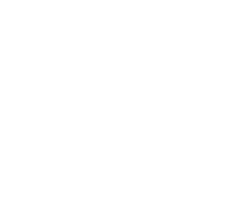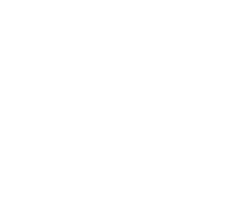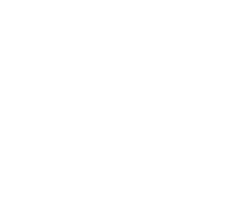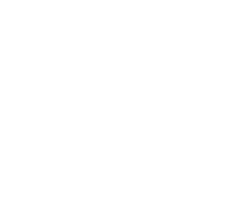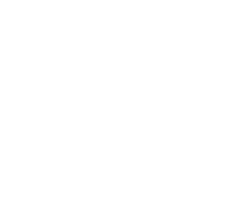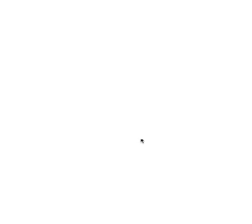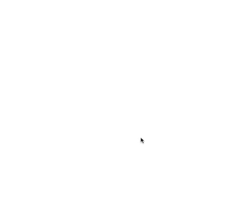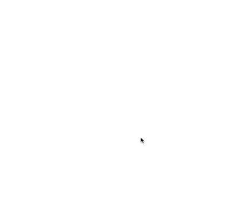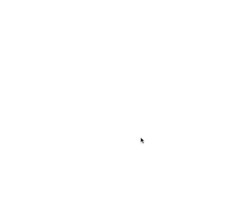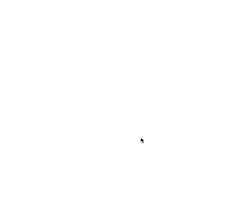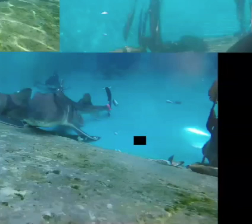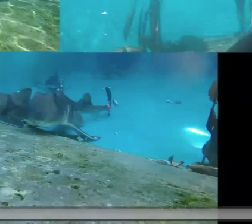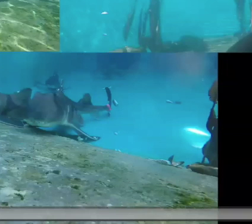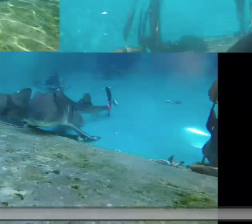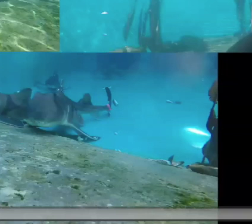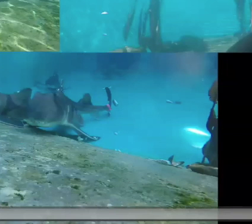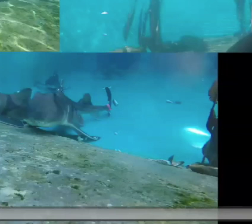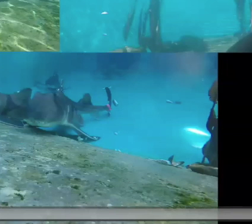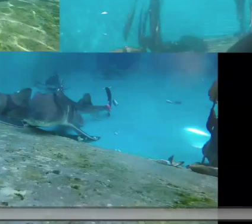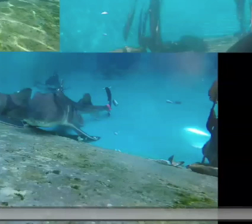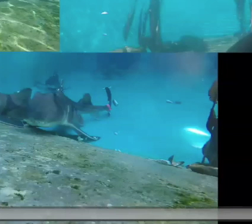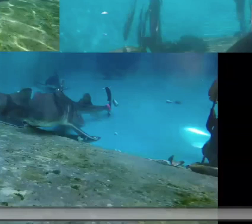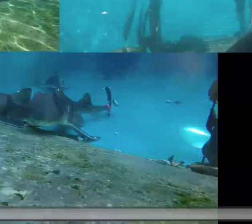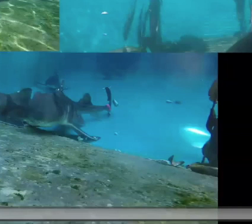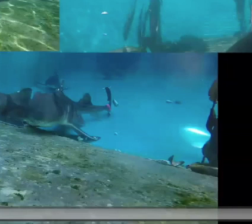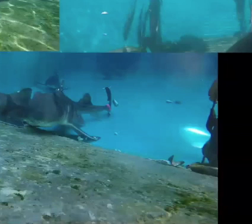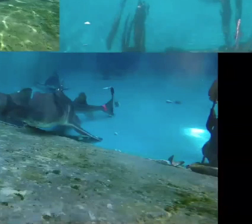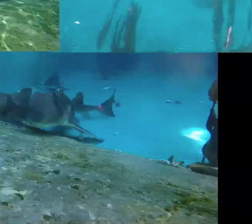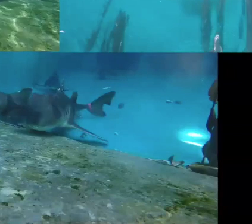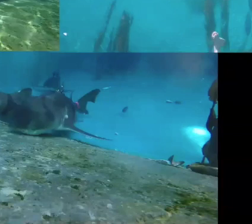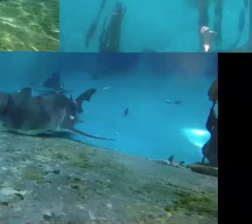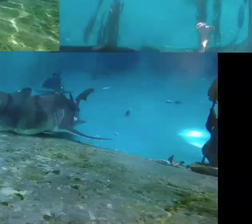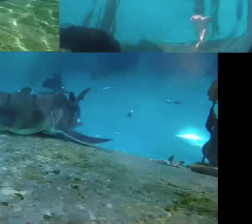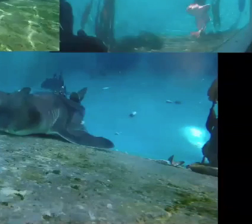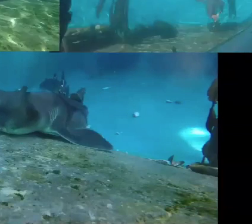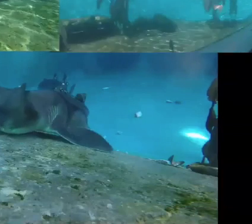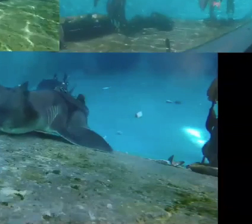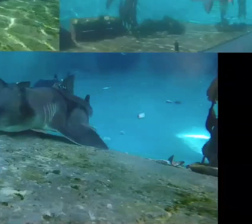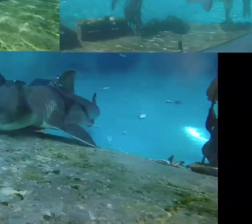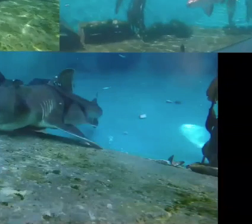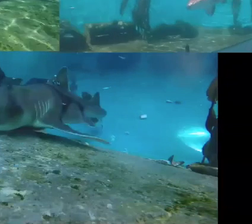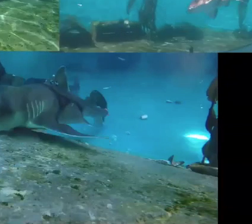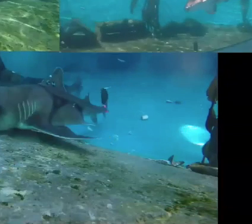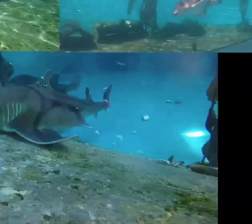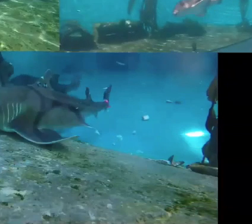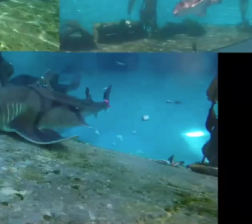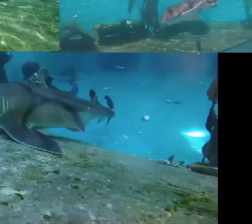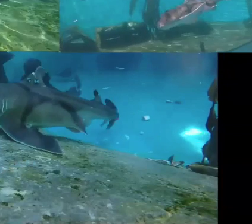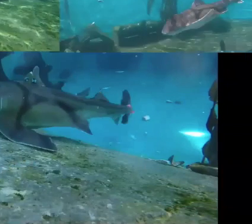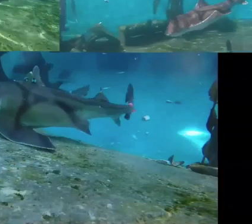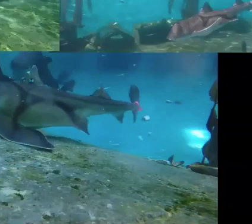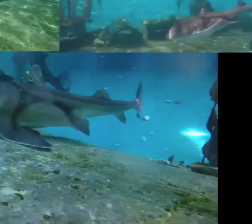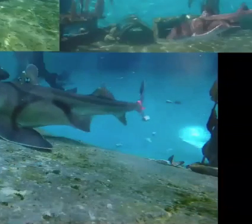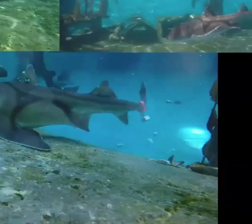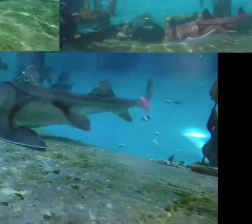Oh, it's taken a minute to show up. Oh, there it is. Okay. So you can see this female shark